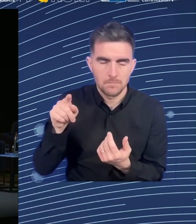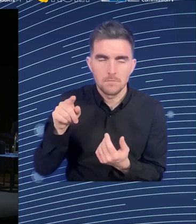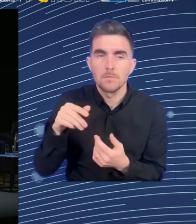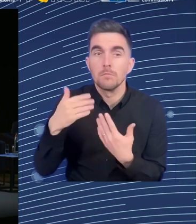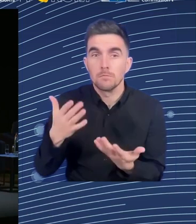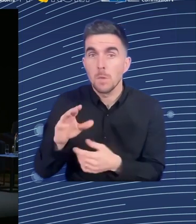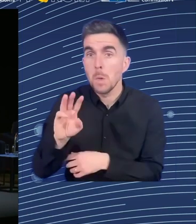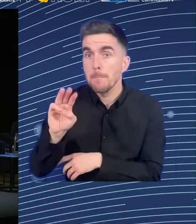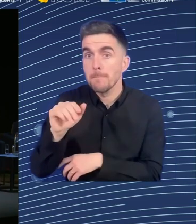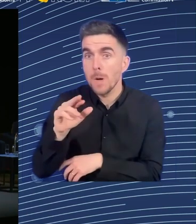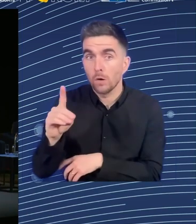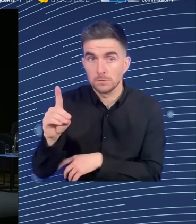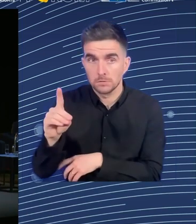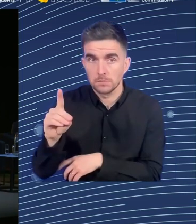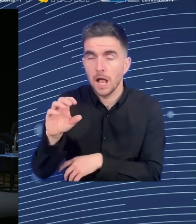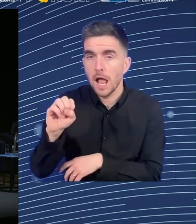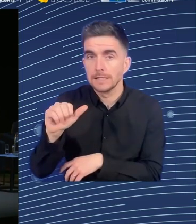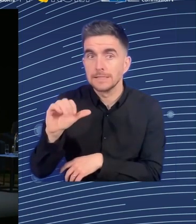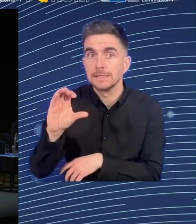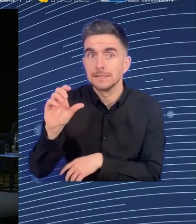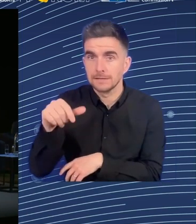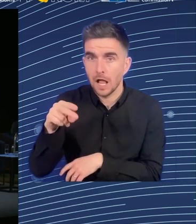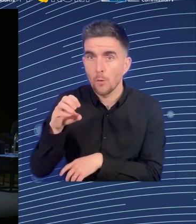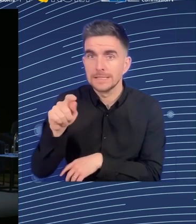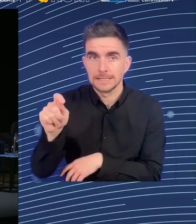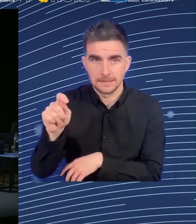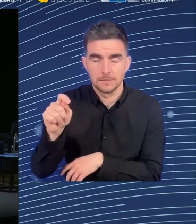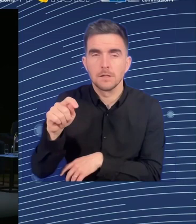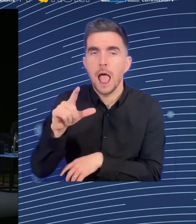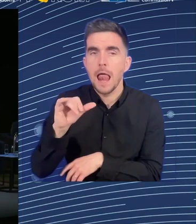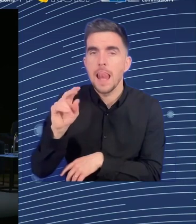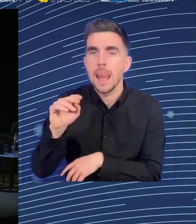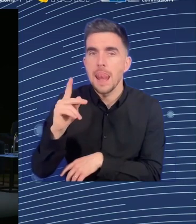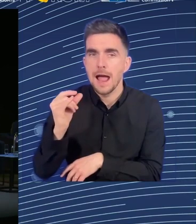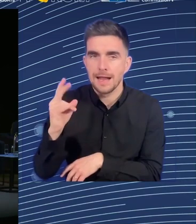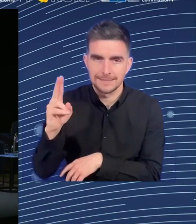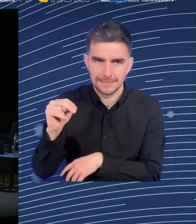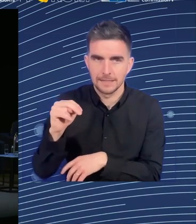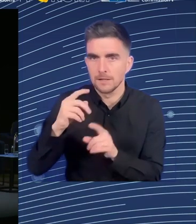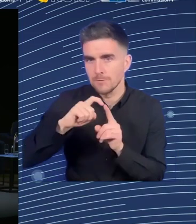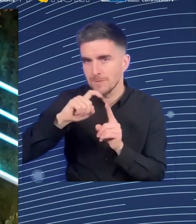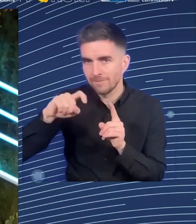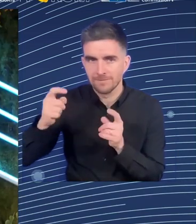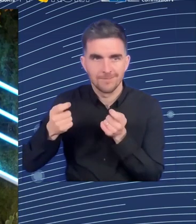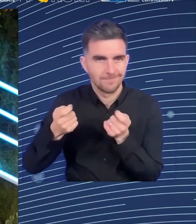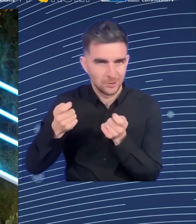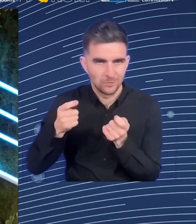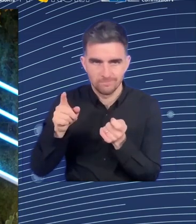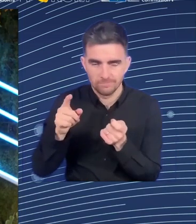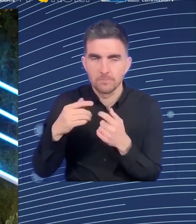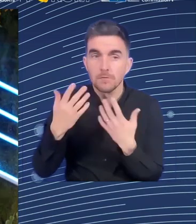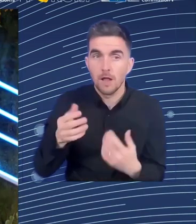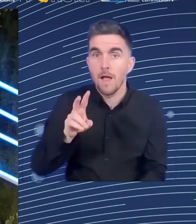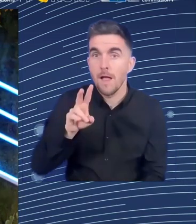the for gender equality at the European Institute for Gender Equality. Welcome to you all. And